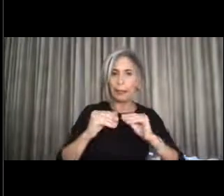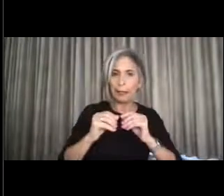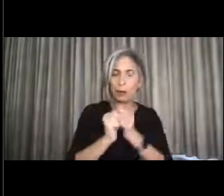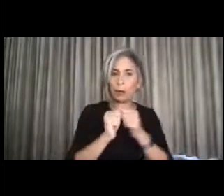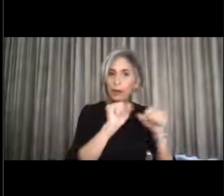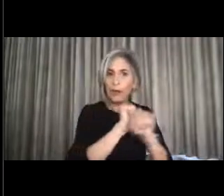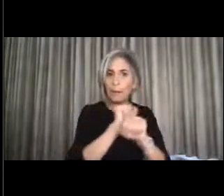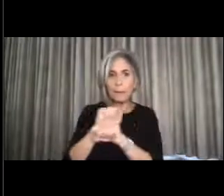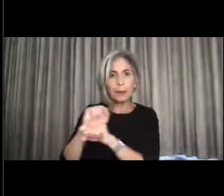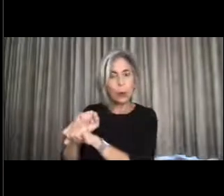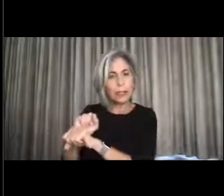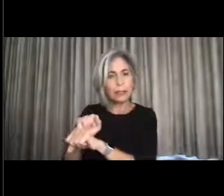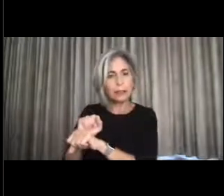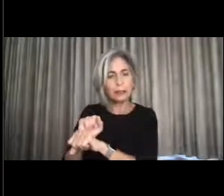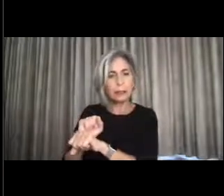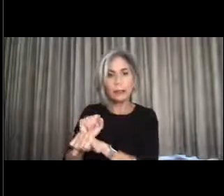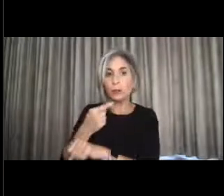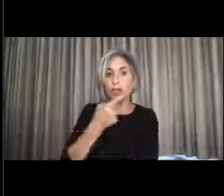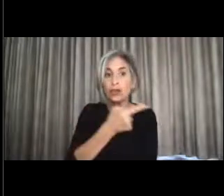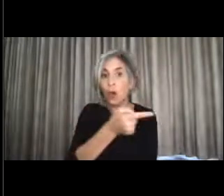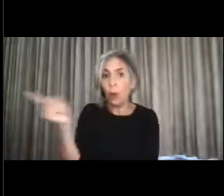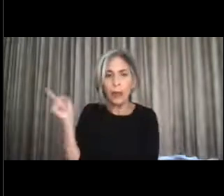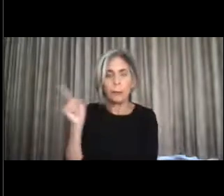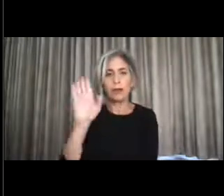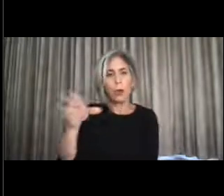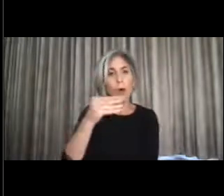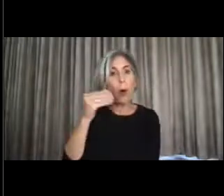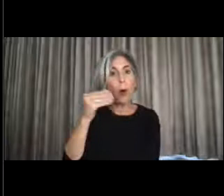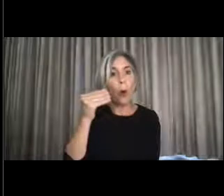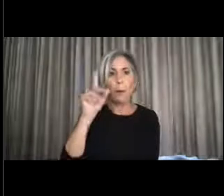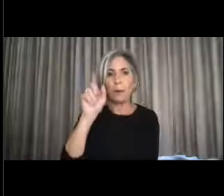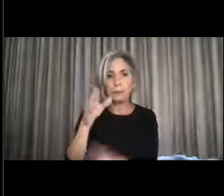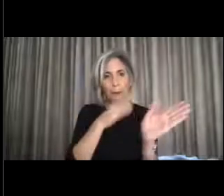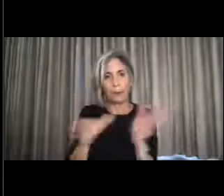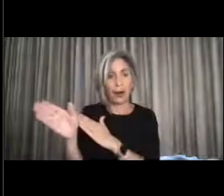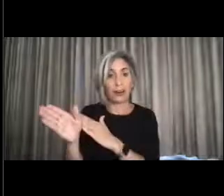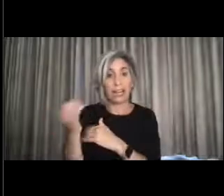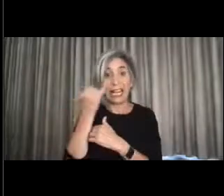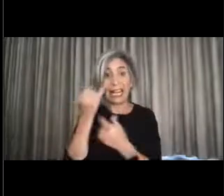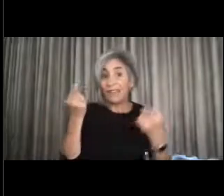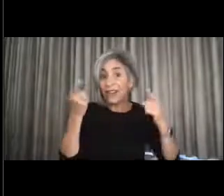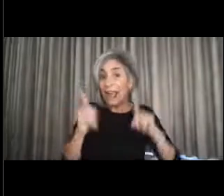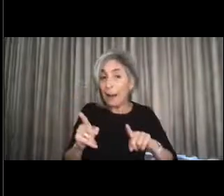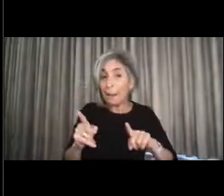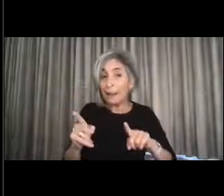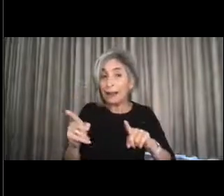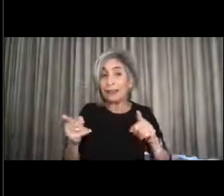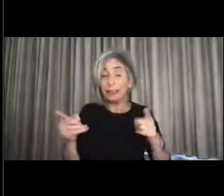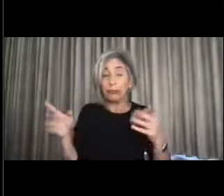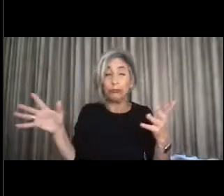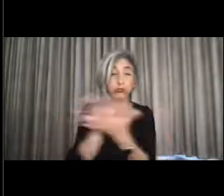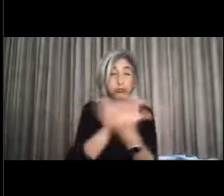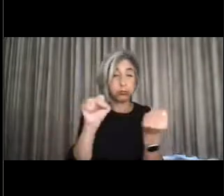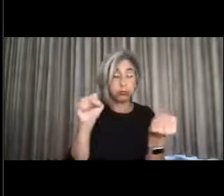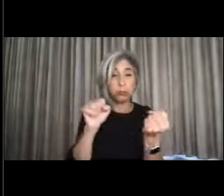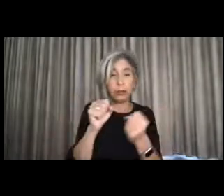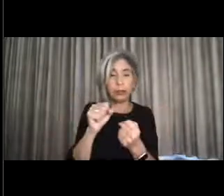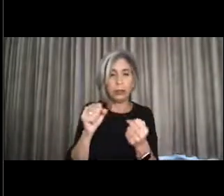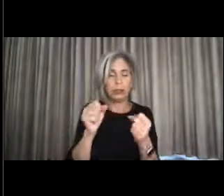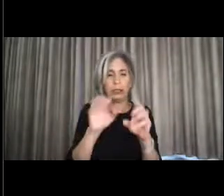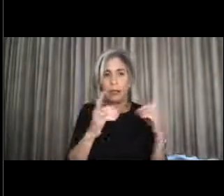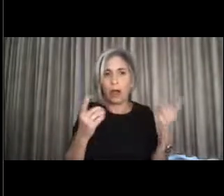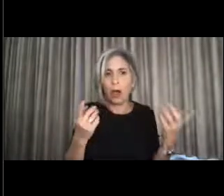that in your home you're prepared and everything, because in the event of a storm or catastrophic event, our Public Works employees are